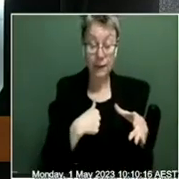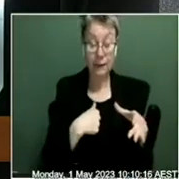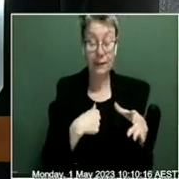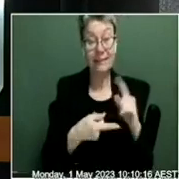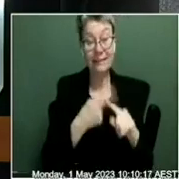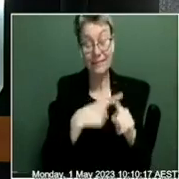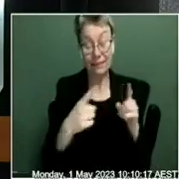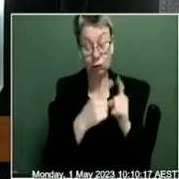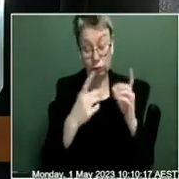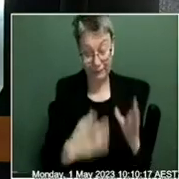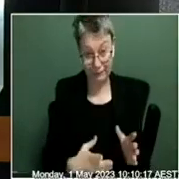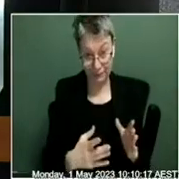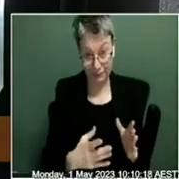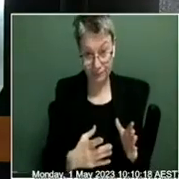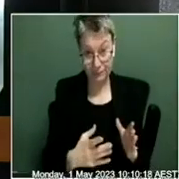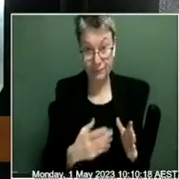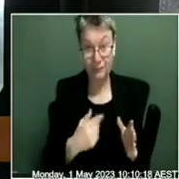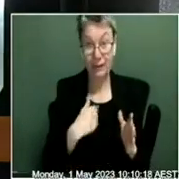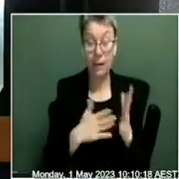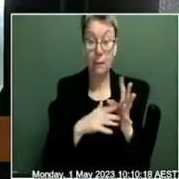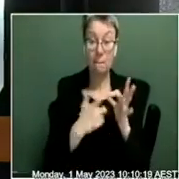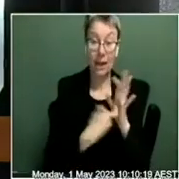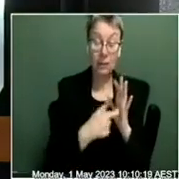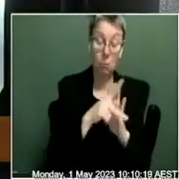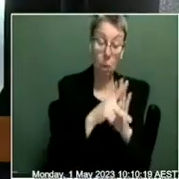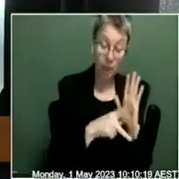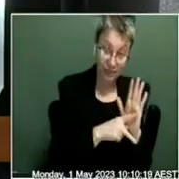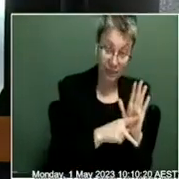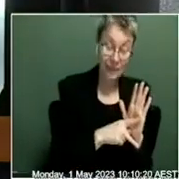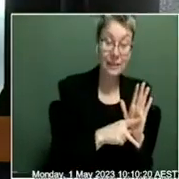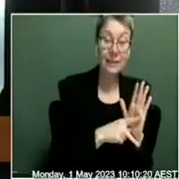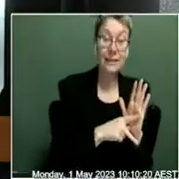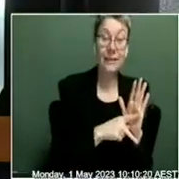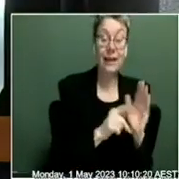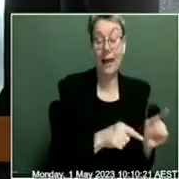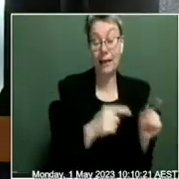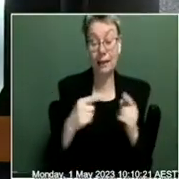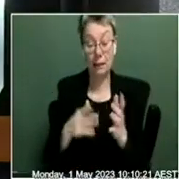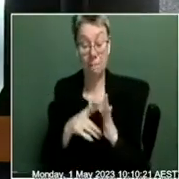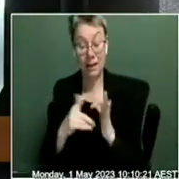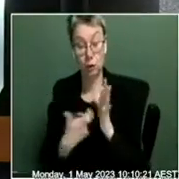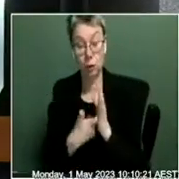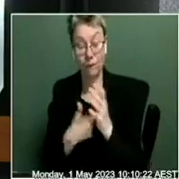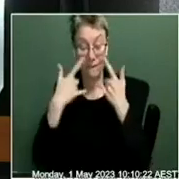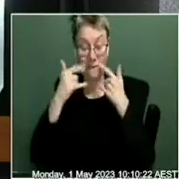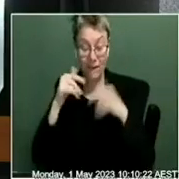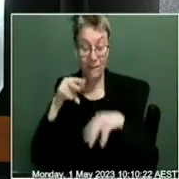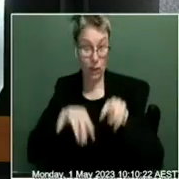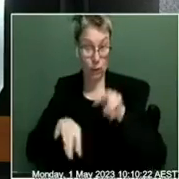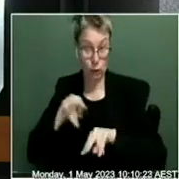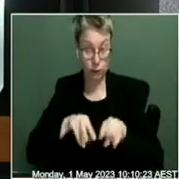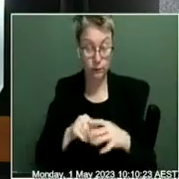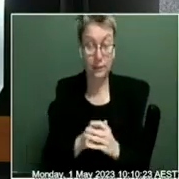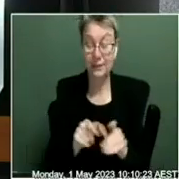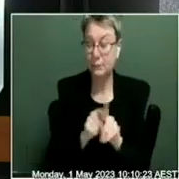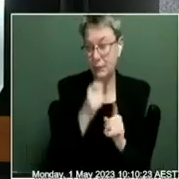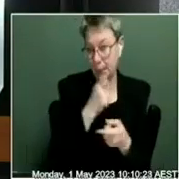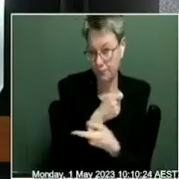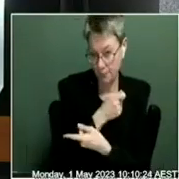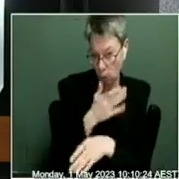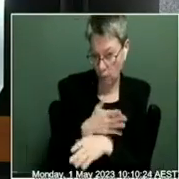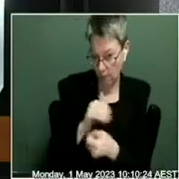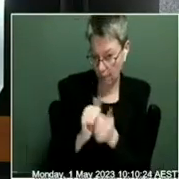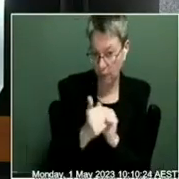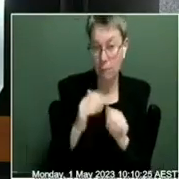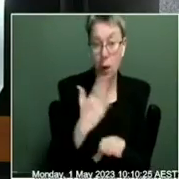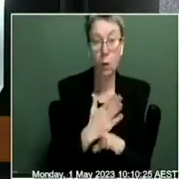to Ms. Whetton, I've worked in Department of Premier and Cabinet and for the past about 6 years I've worked in Department of Health and